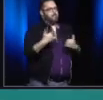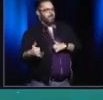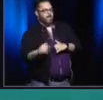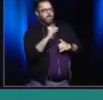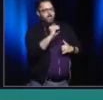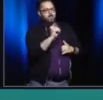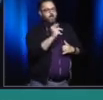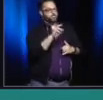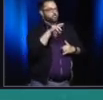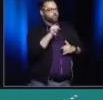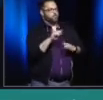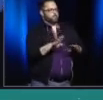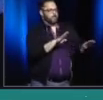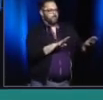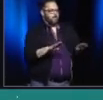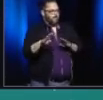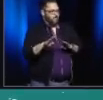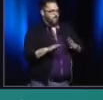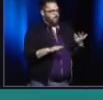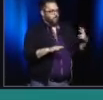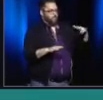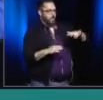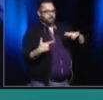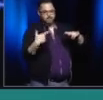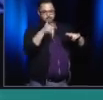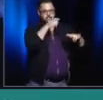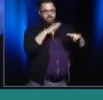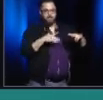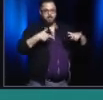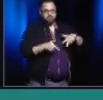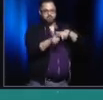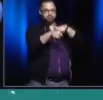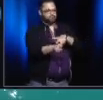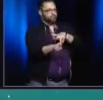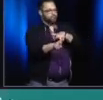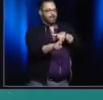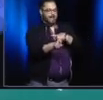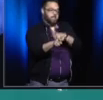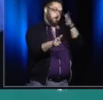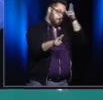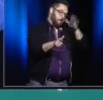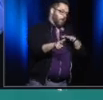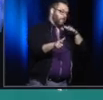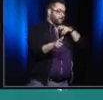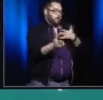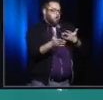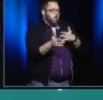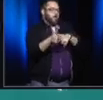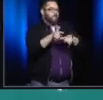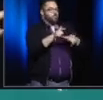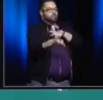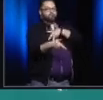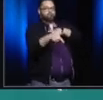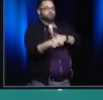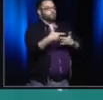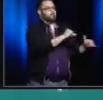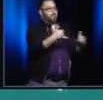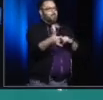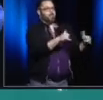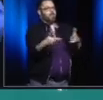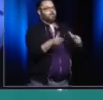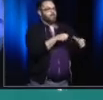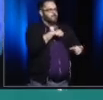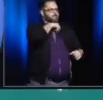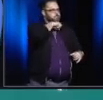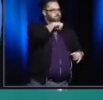pairs and trios, and somebody is in sort of a female role. It can be a male, can be a female. They switch partners. They even have the pop vocalizations.